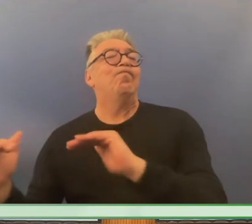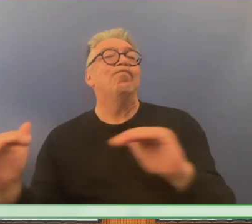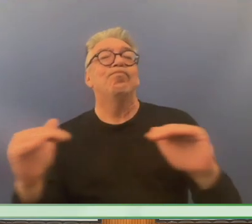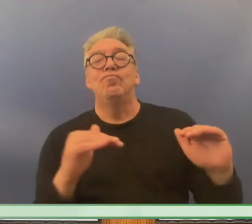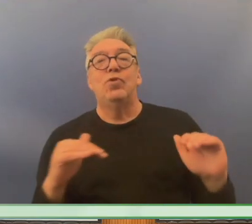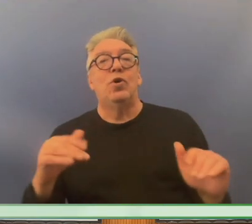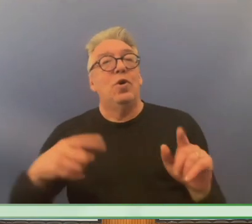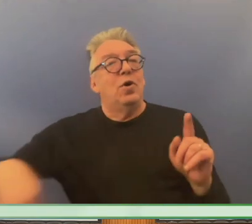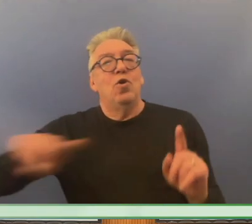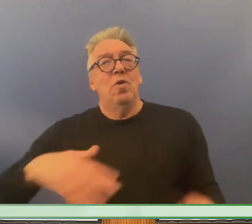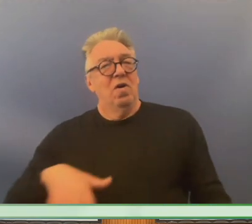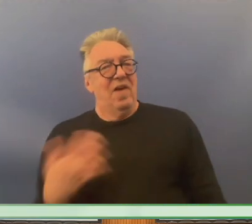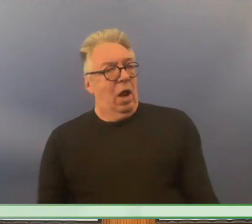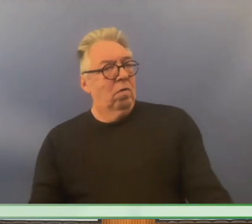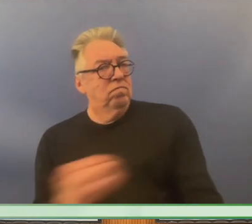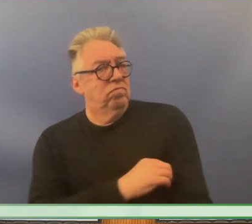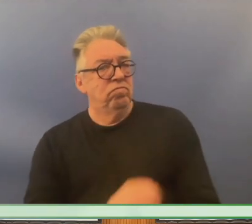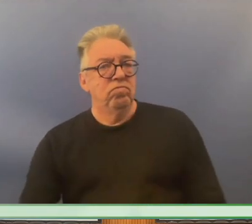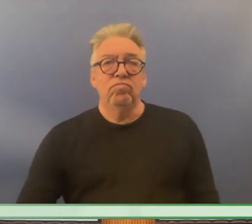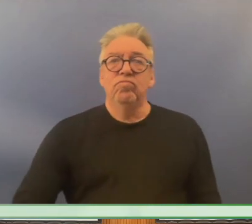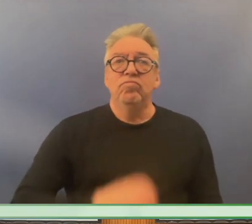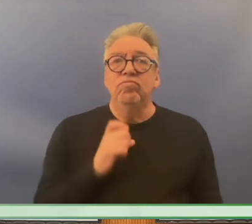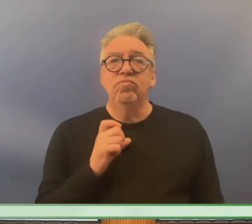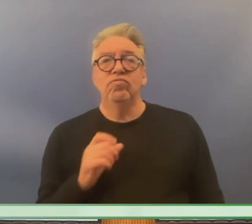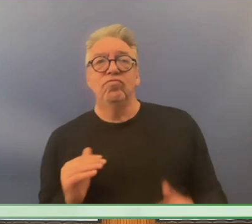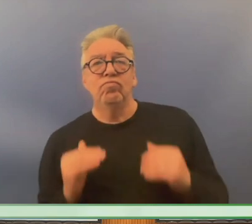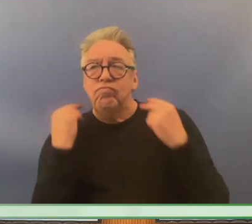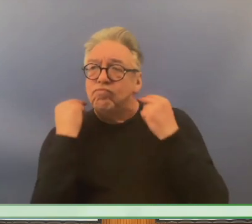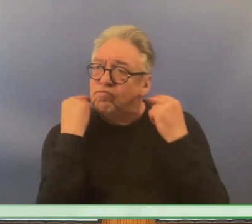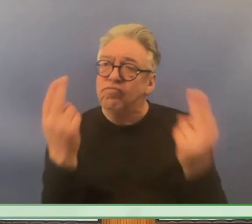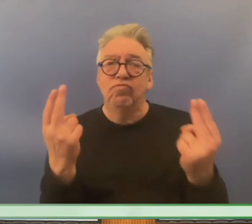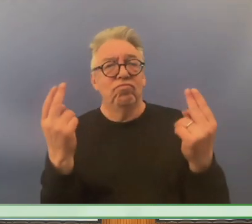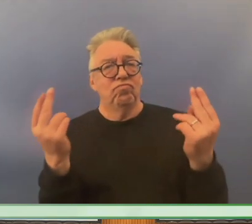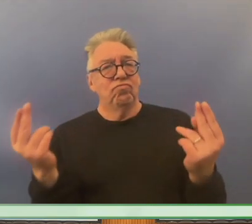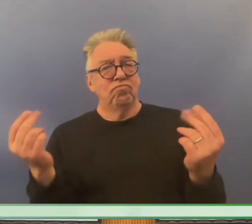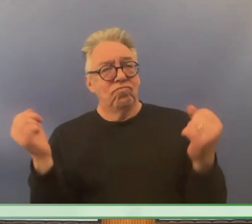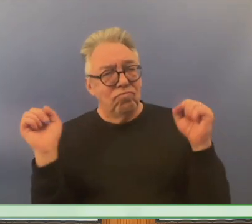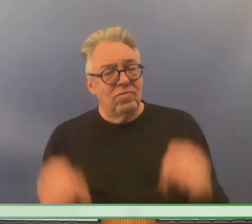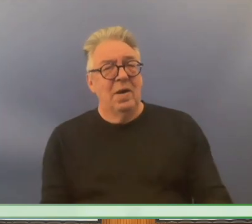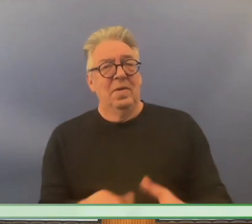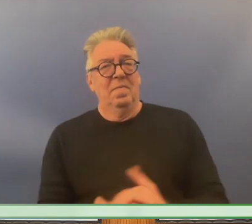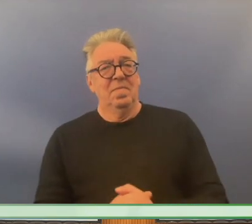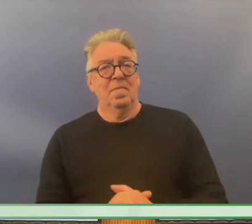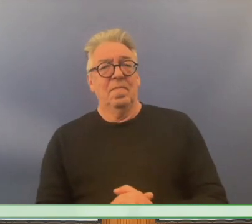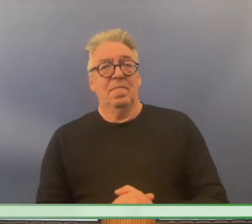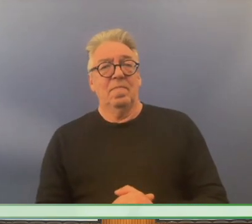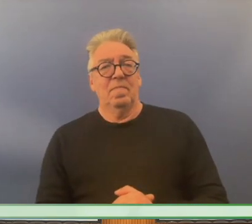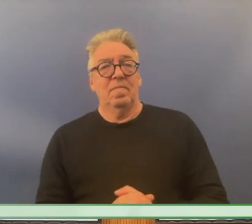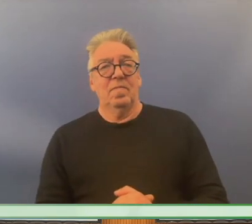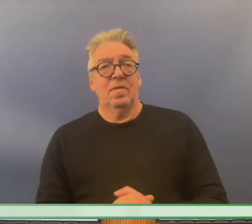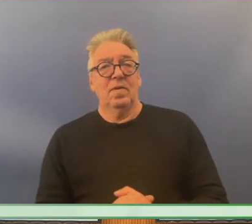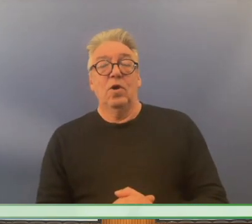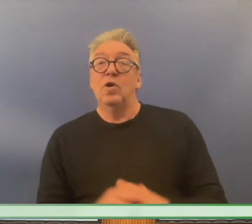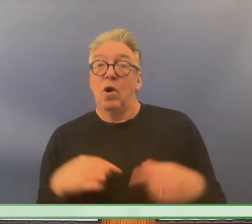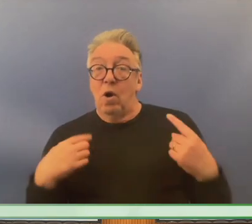feel empowered, and they are much more included in our daily life. So we created an inclusive